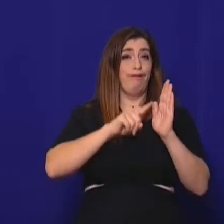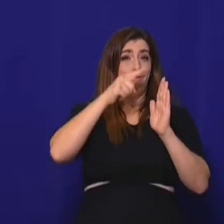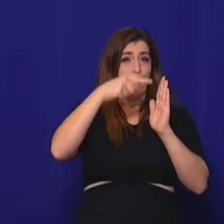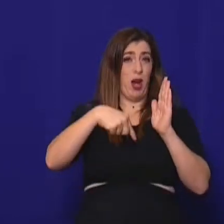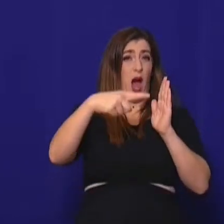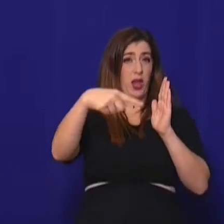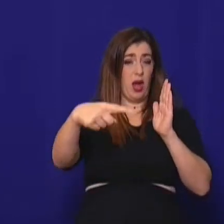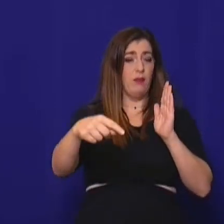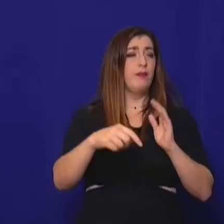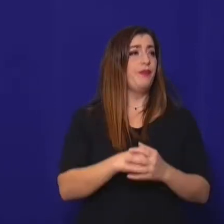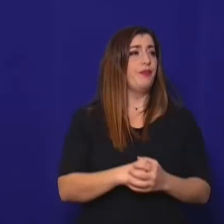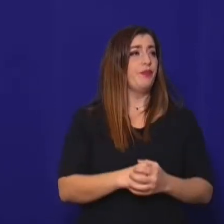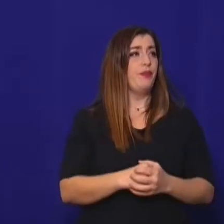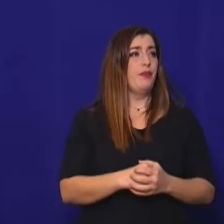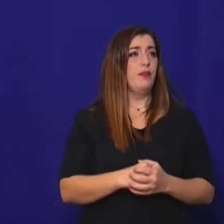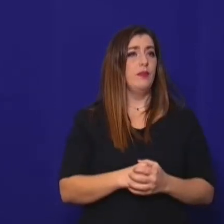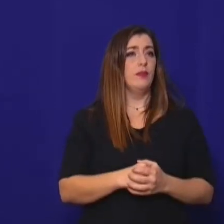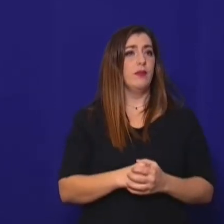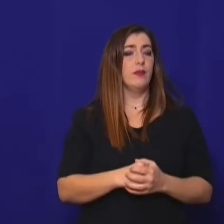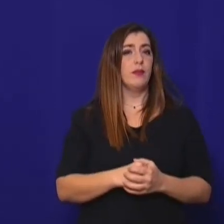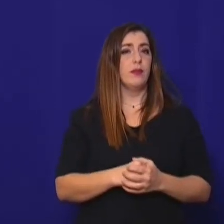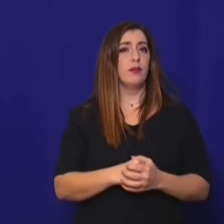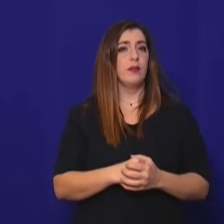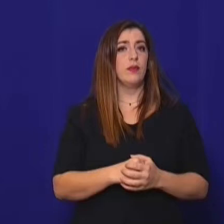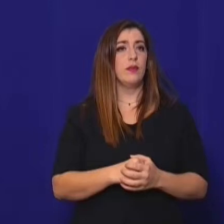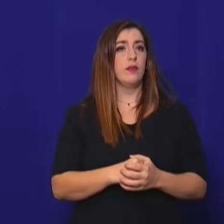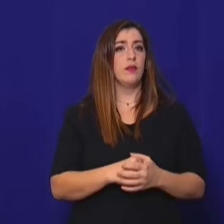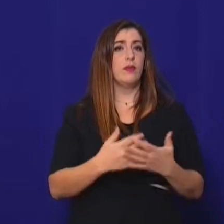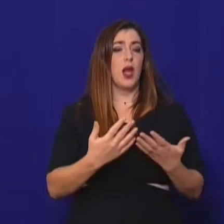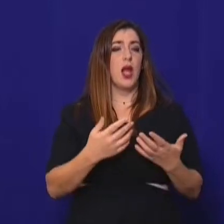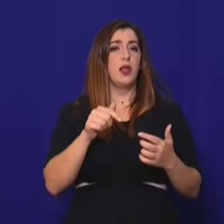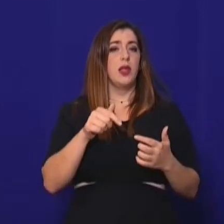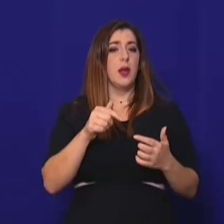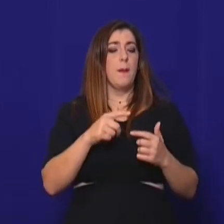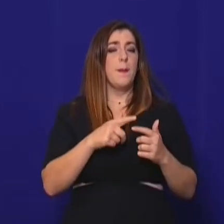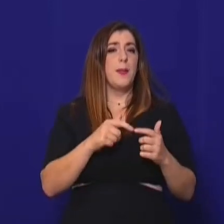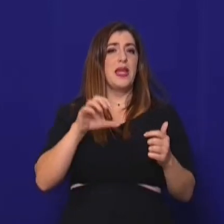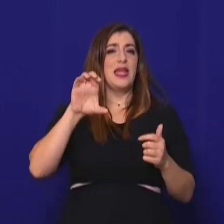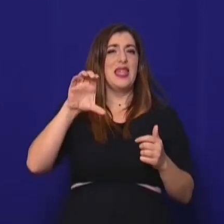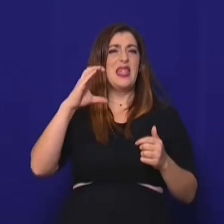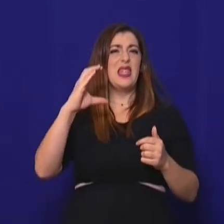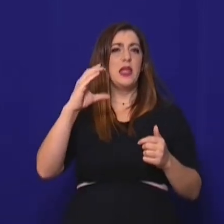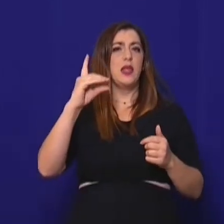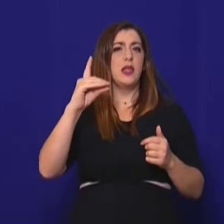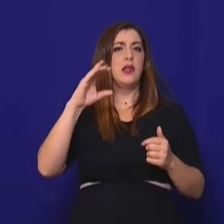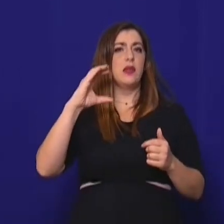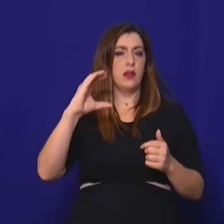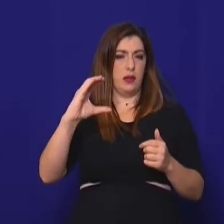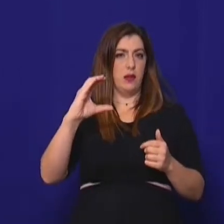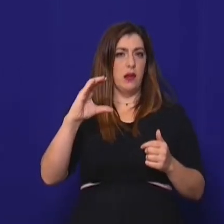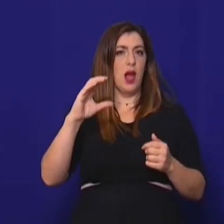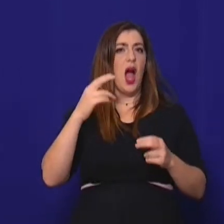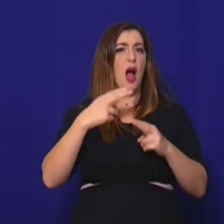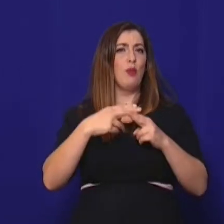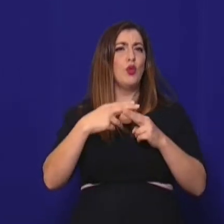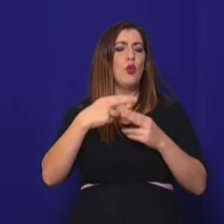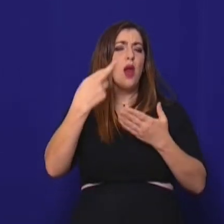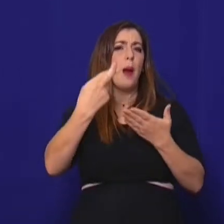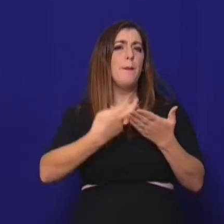saqsejt, propju anka kif tiġi rrapportata mill-CDC fuq id-daily reports li jkun hemm